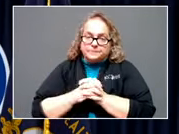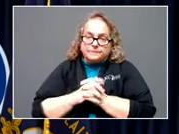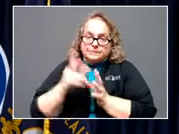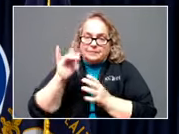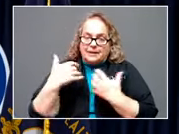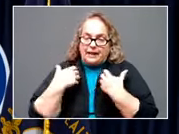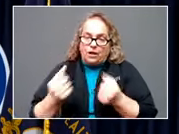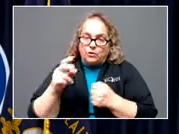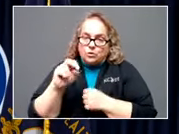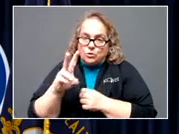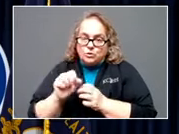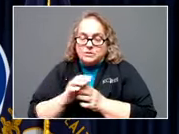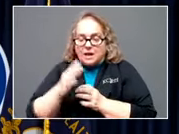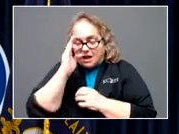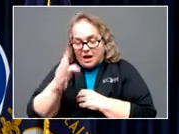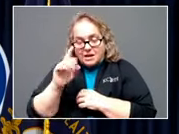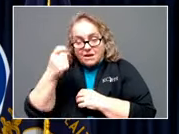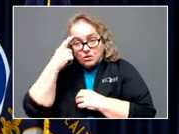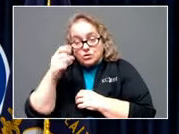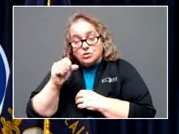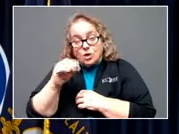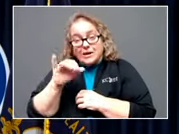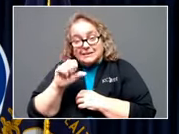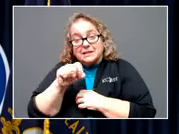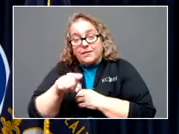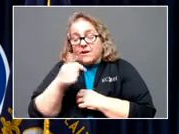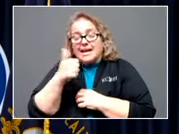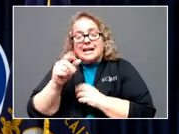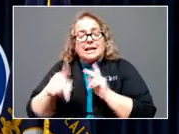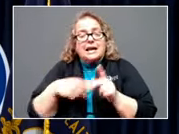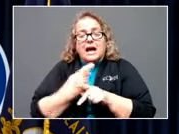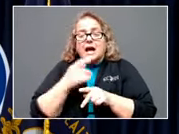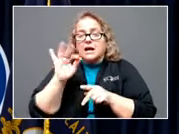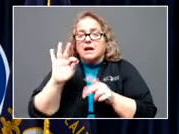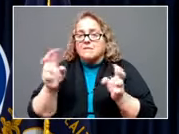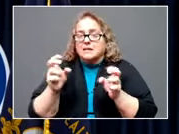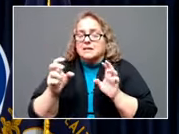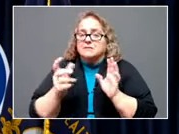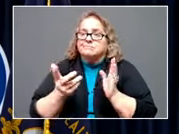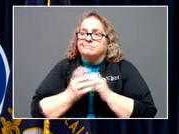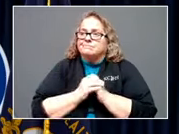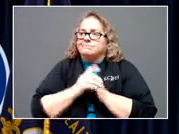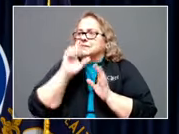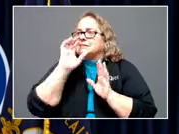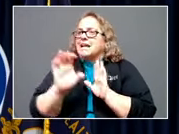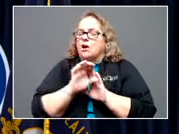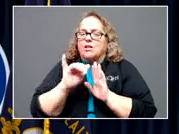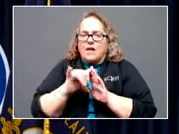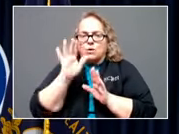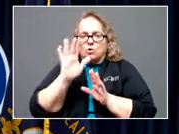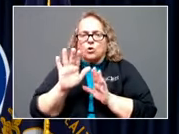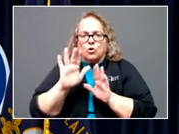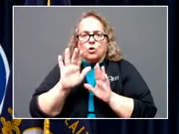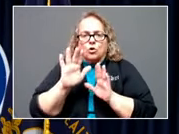Hi, Governor. So is there a scenario that would prompt you to ask localities or to ask the